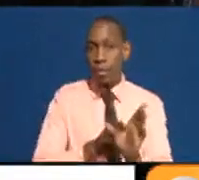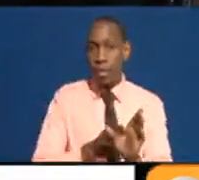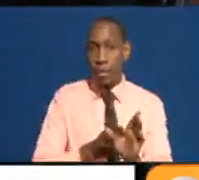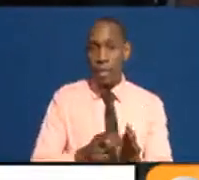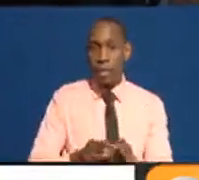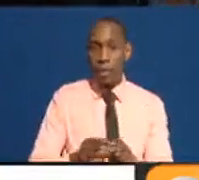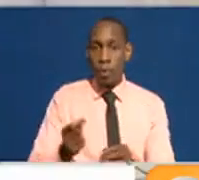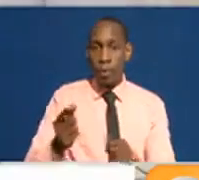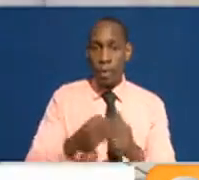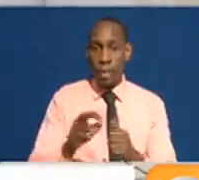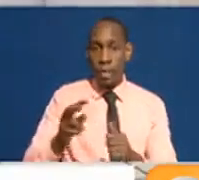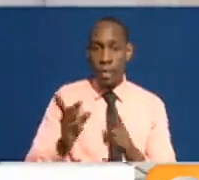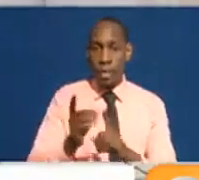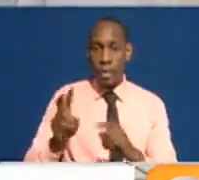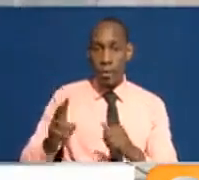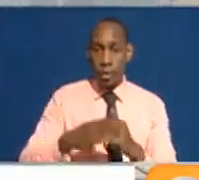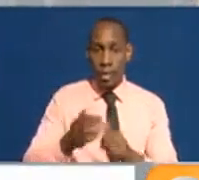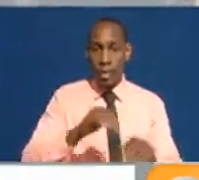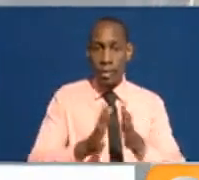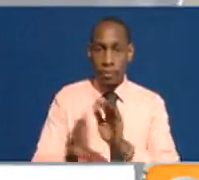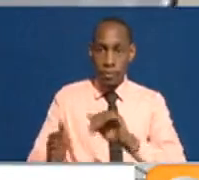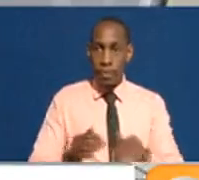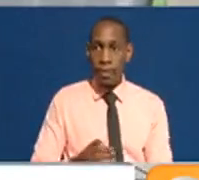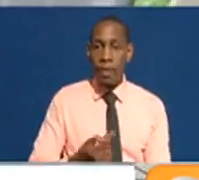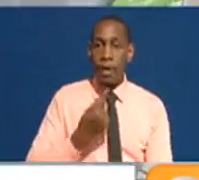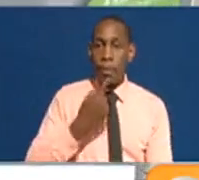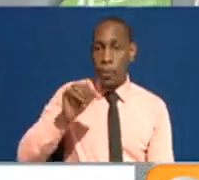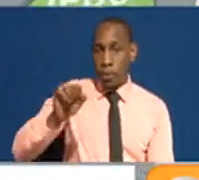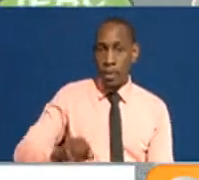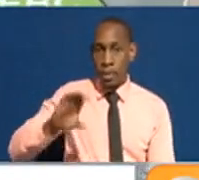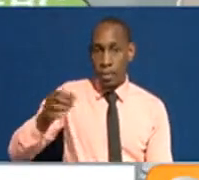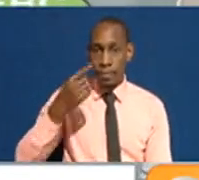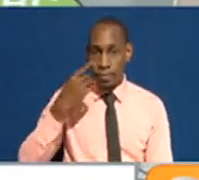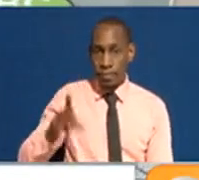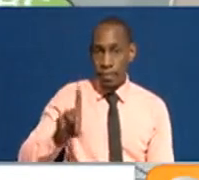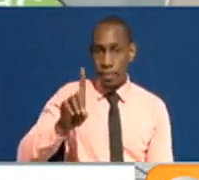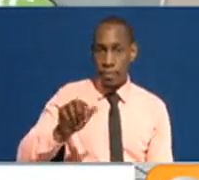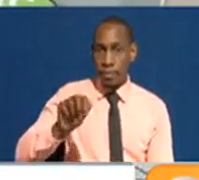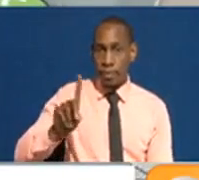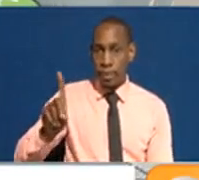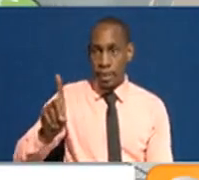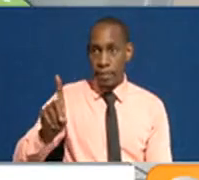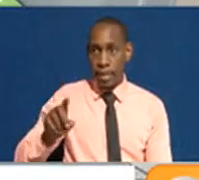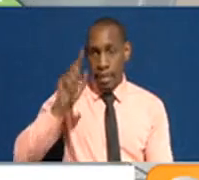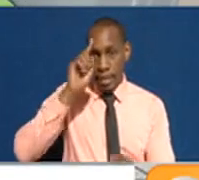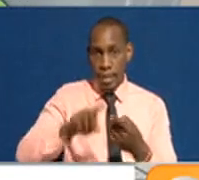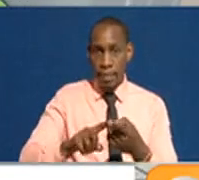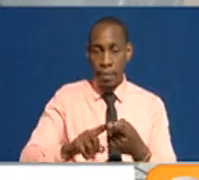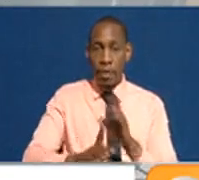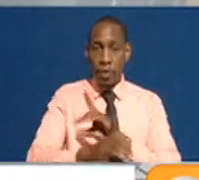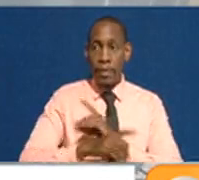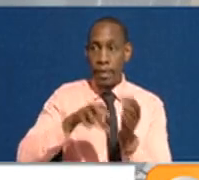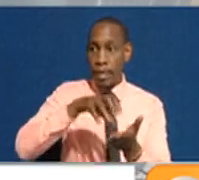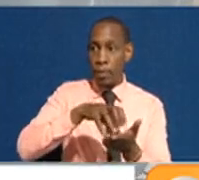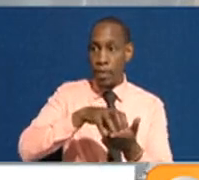August 29th election. In Pokot South constituency, David Kosin of the Kenya Union Party is seeking to defend his